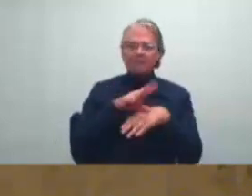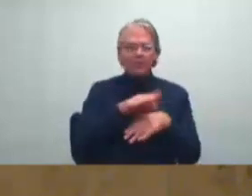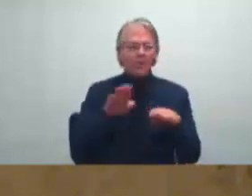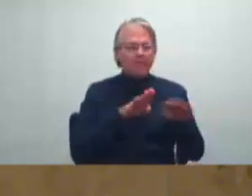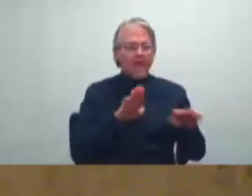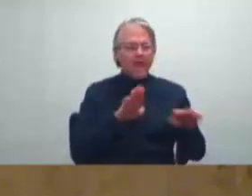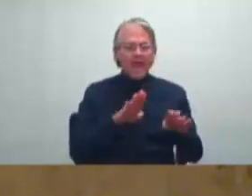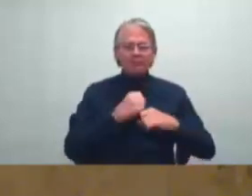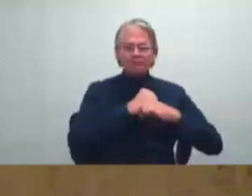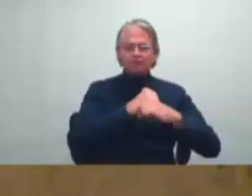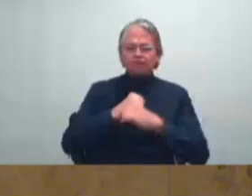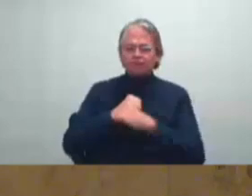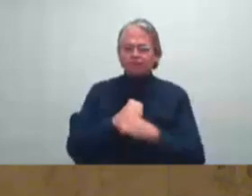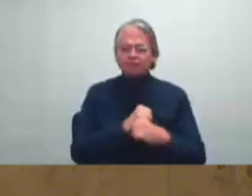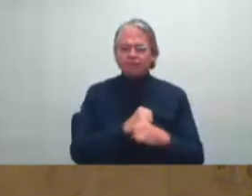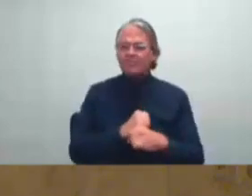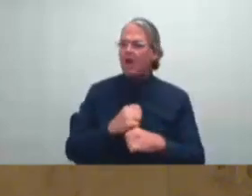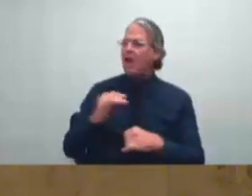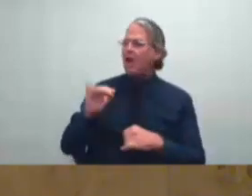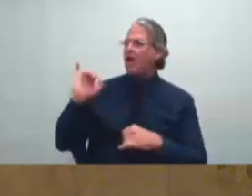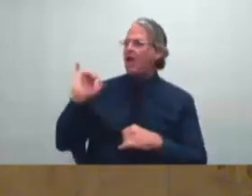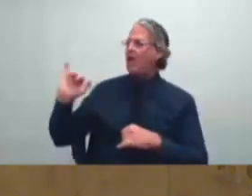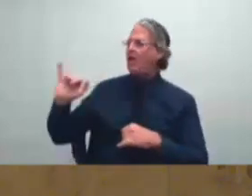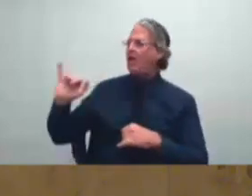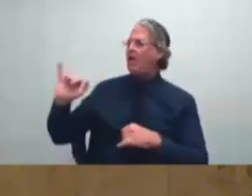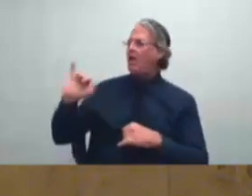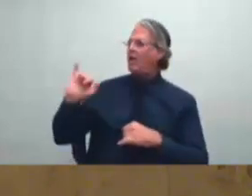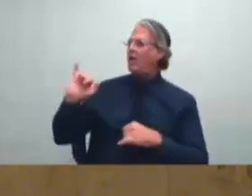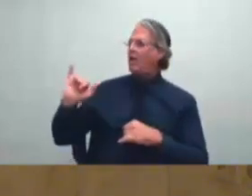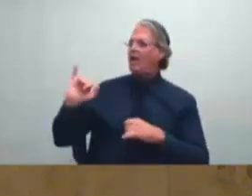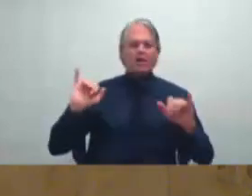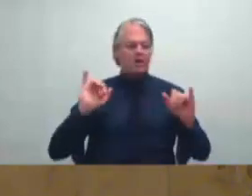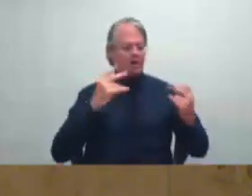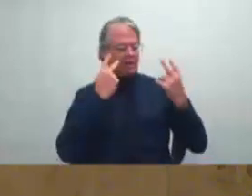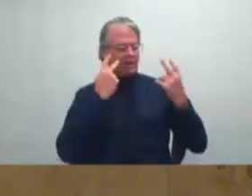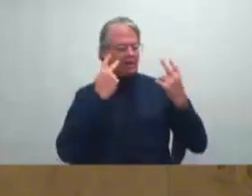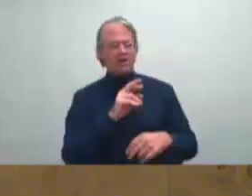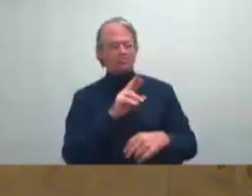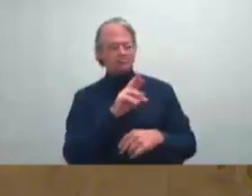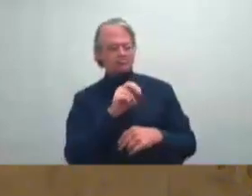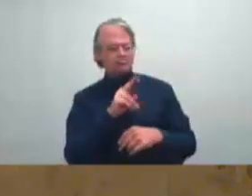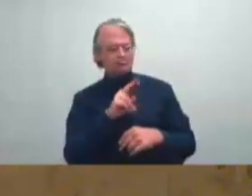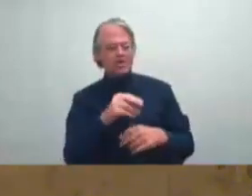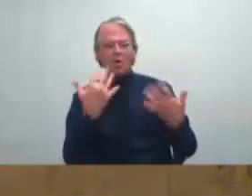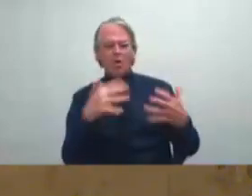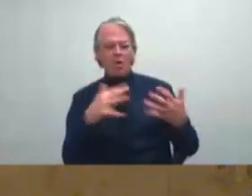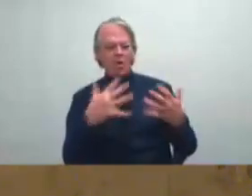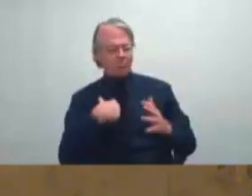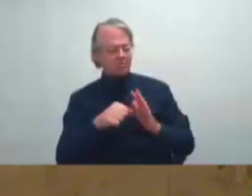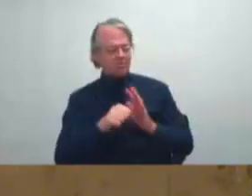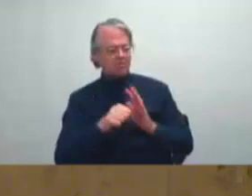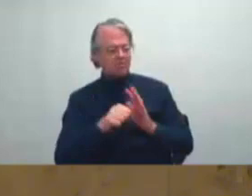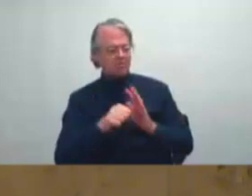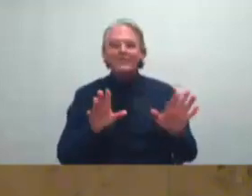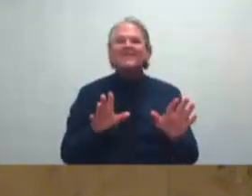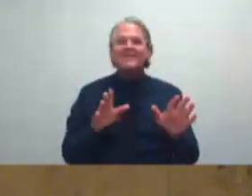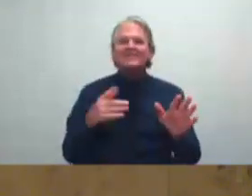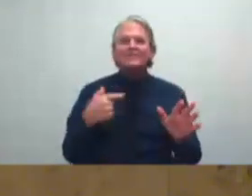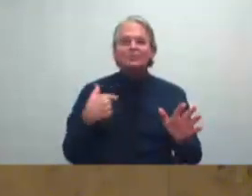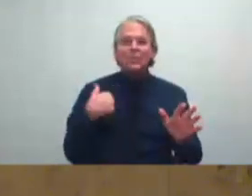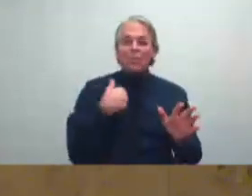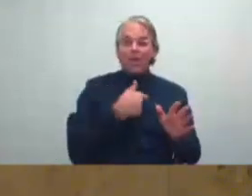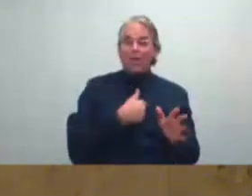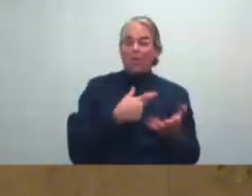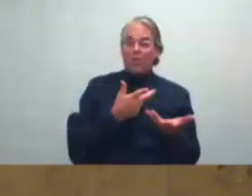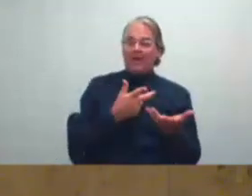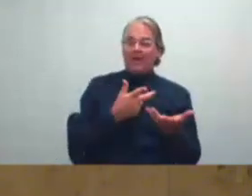And you guys know, in this community, we do. We always prove them wrong, and we are one of those communities where we make the biggest little comebacks, and